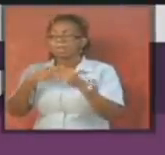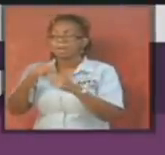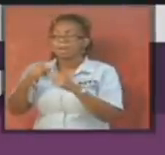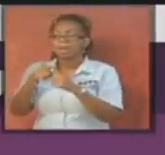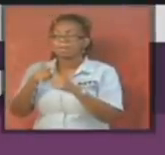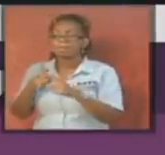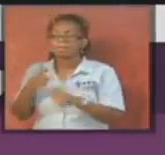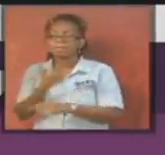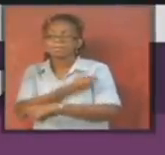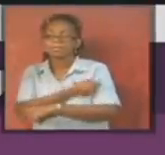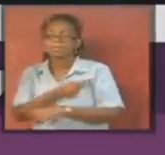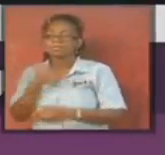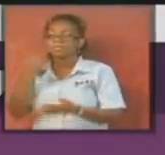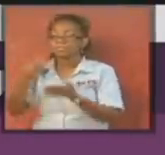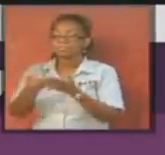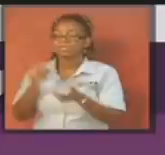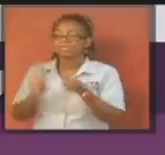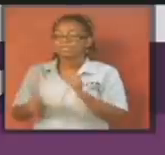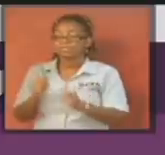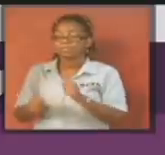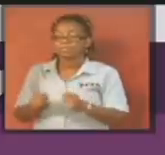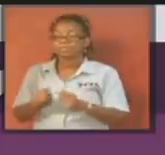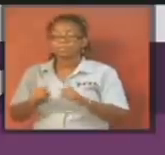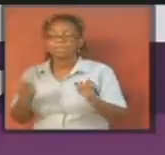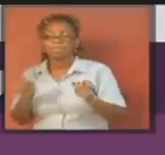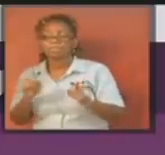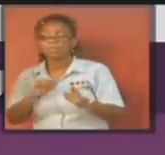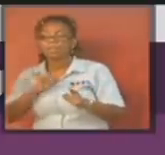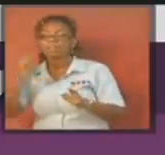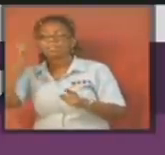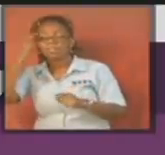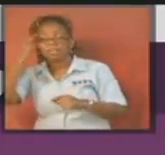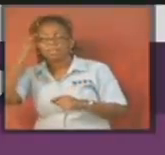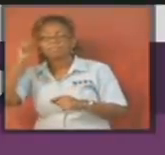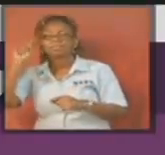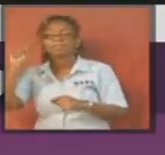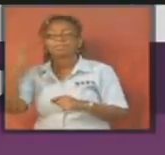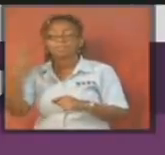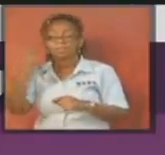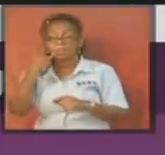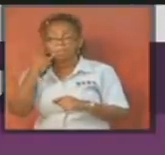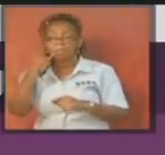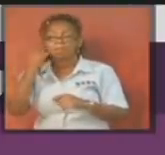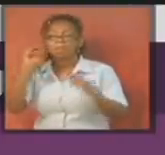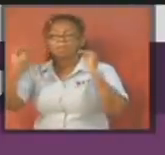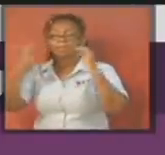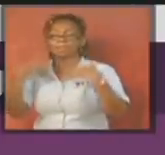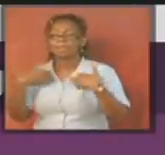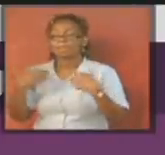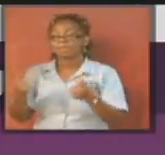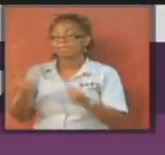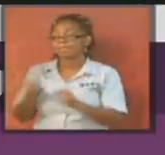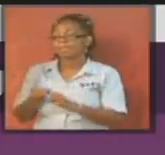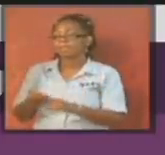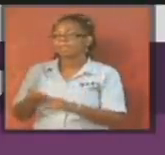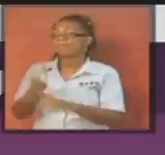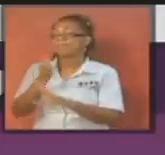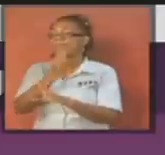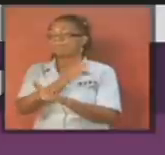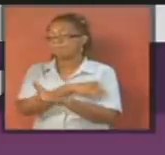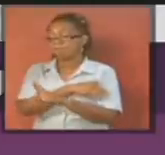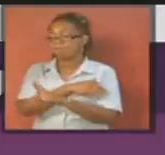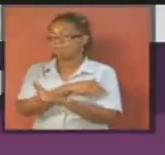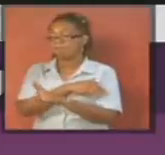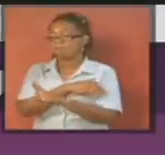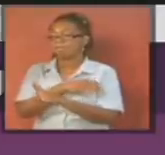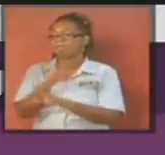the COVID-19 vaccines landing in the country? And is this the first time that something like this has happened where a gift, they are not